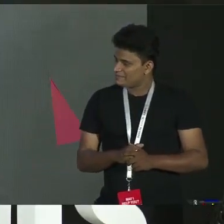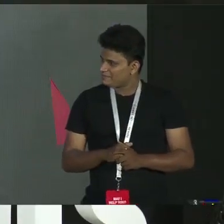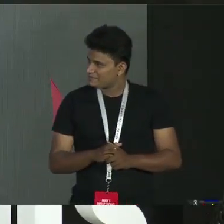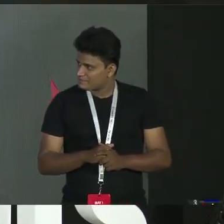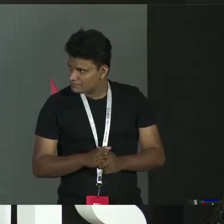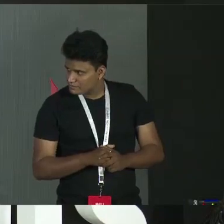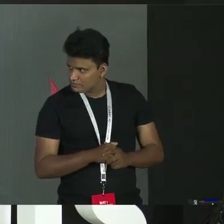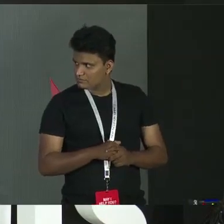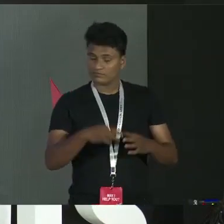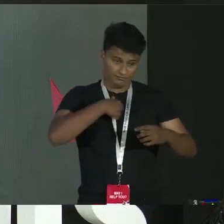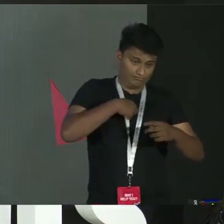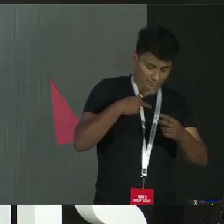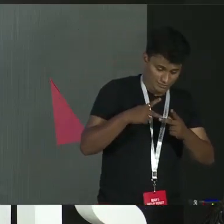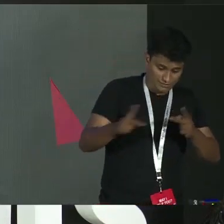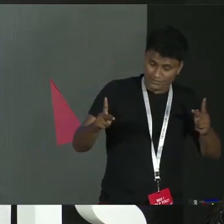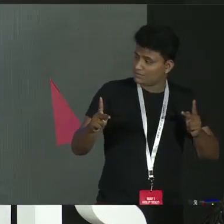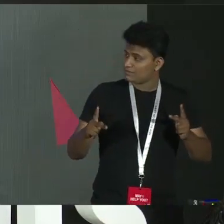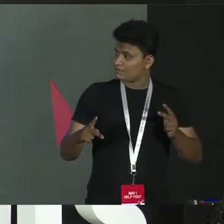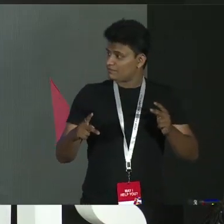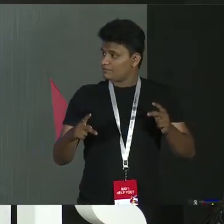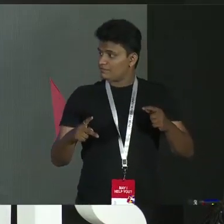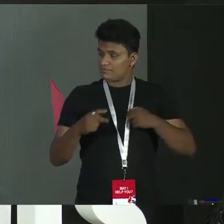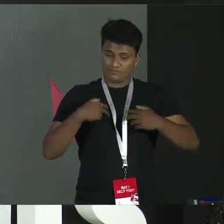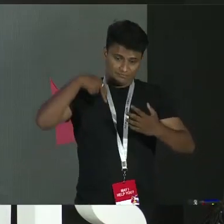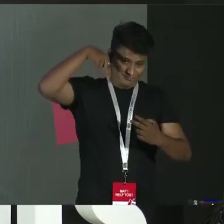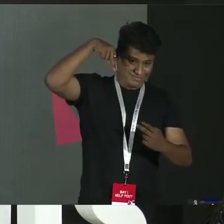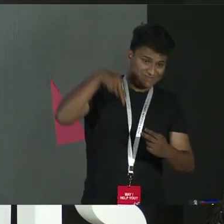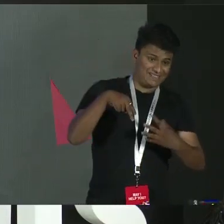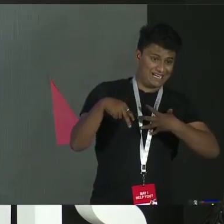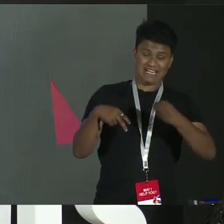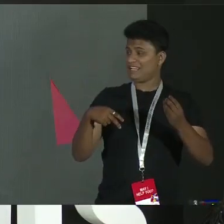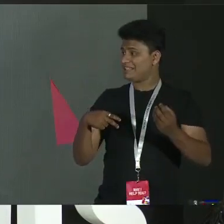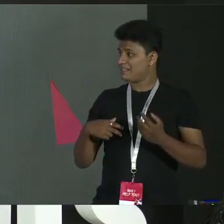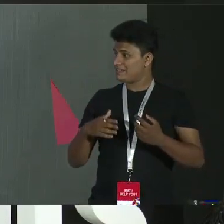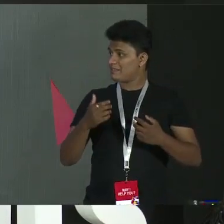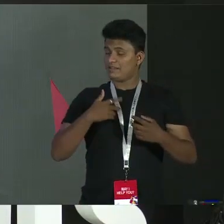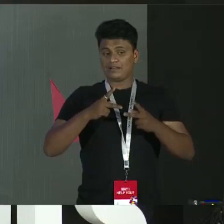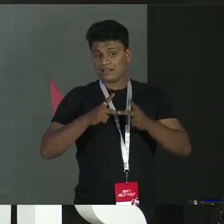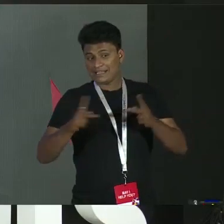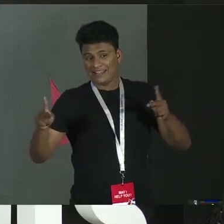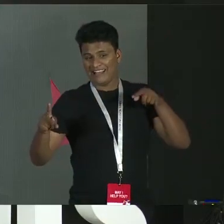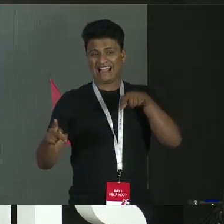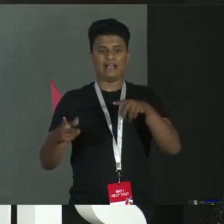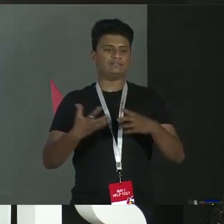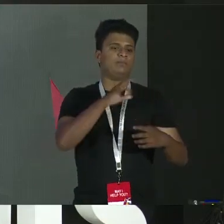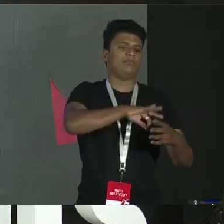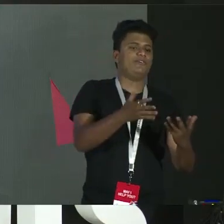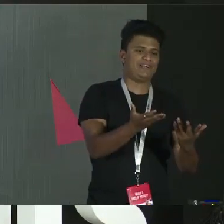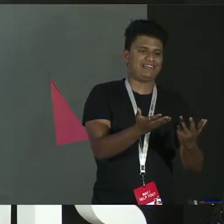I wanted to be different. I wanted to stand out because difference is an asset.